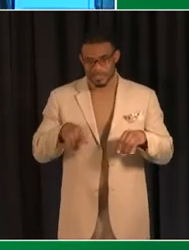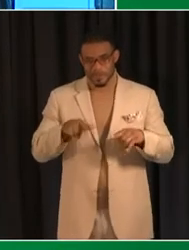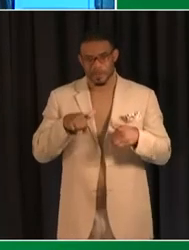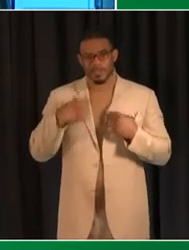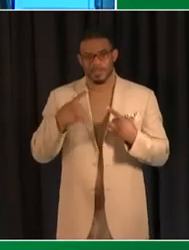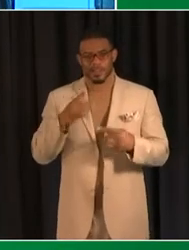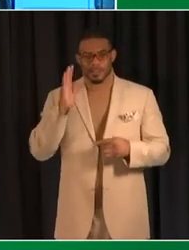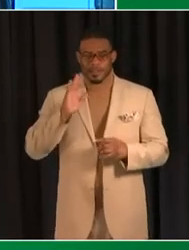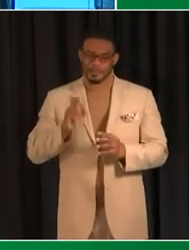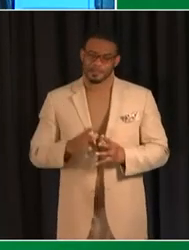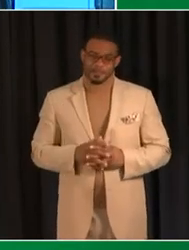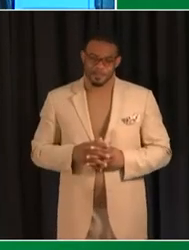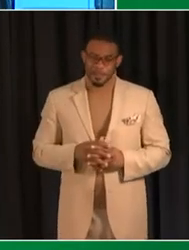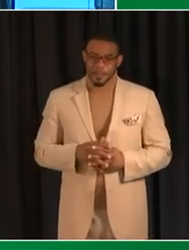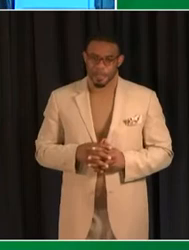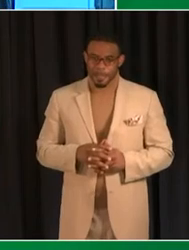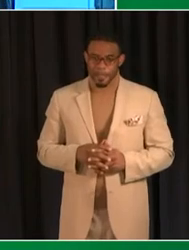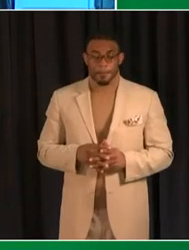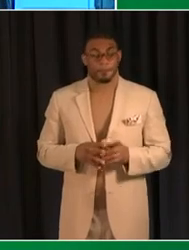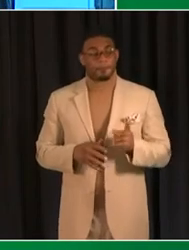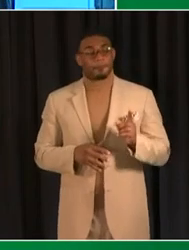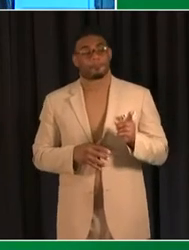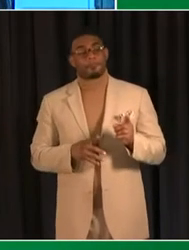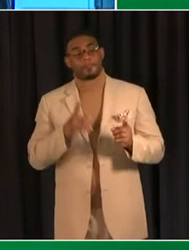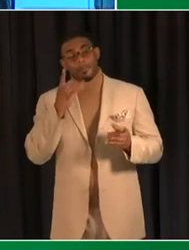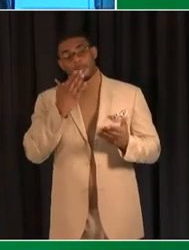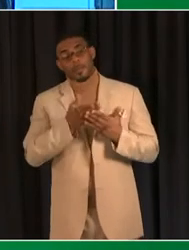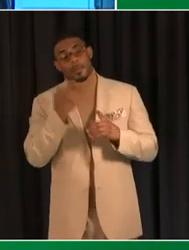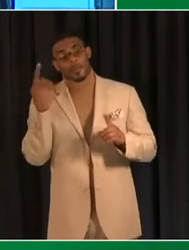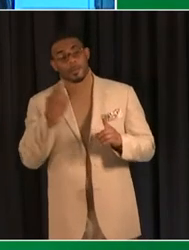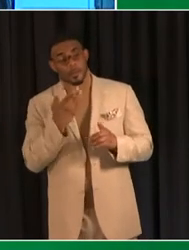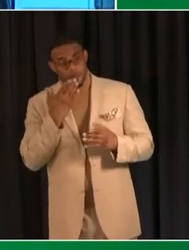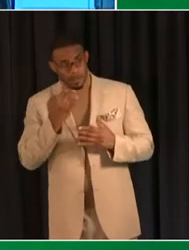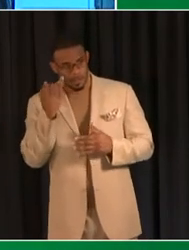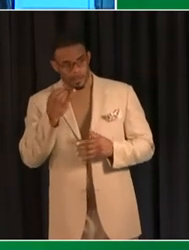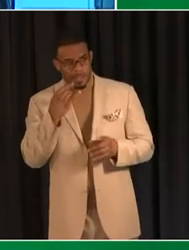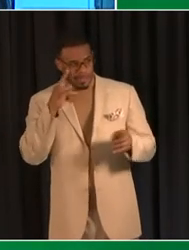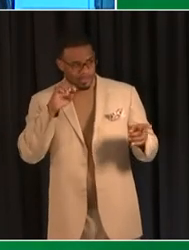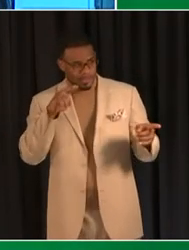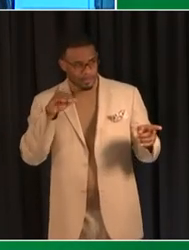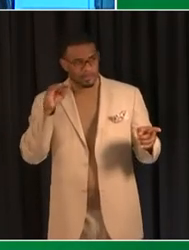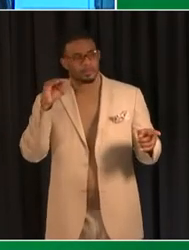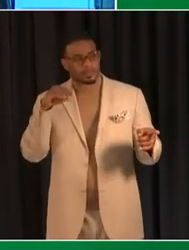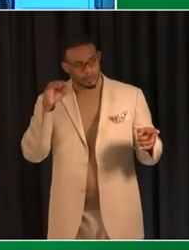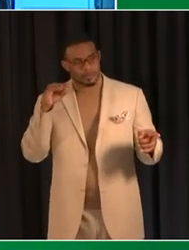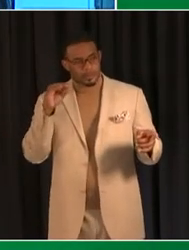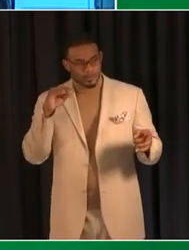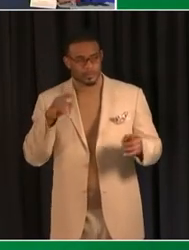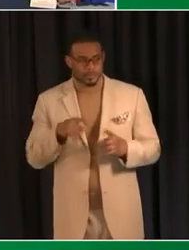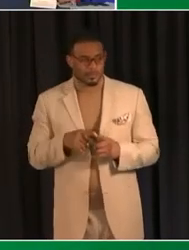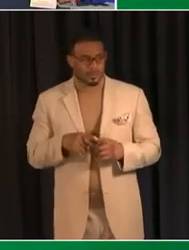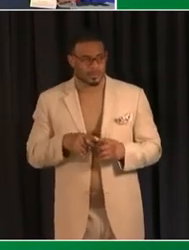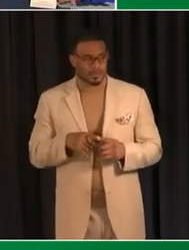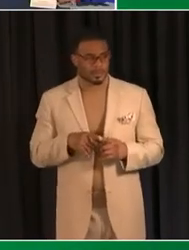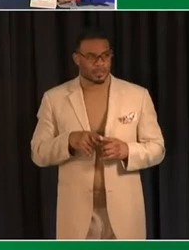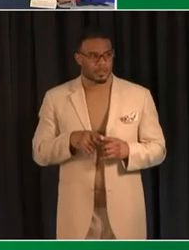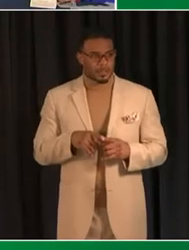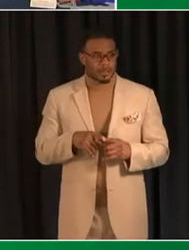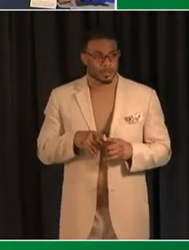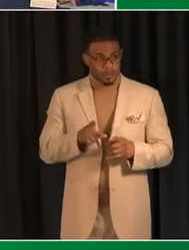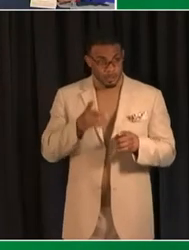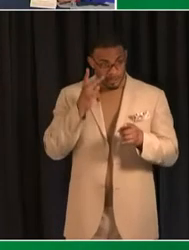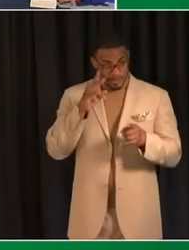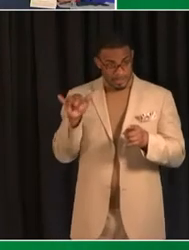workplace setting that we've had in the past. No, I think that's definitely the right. I see Leona shaking her head too.